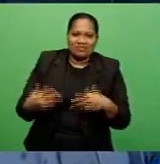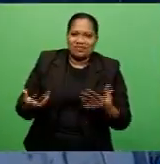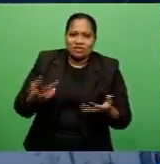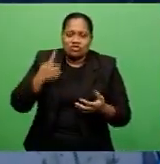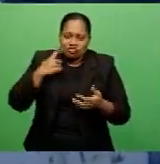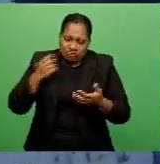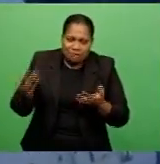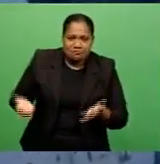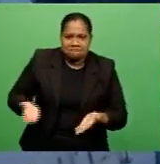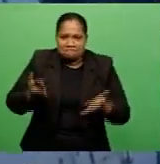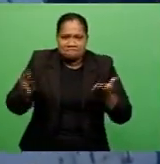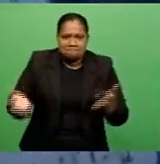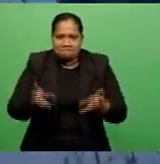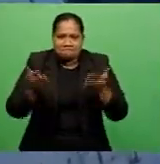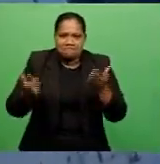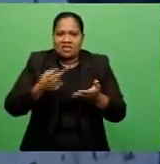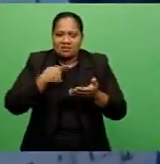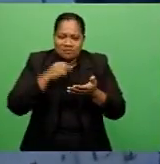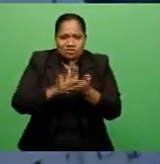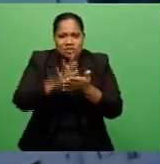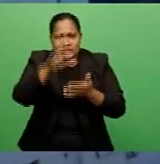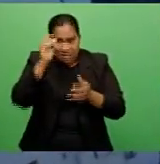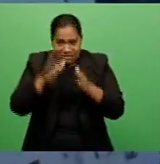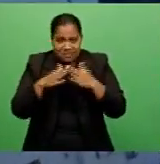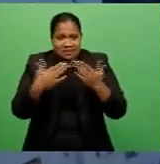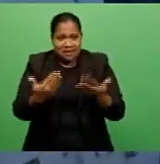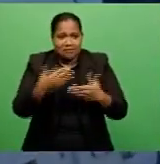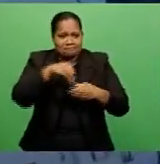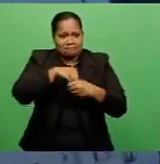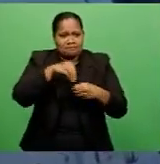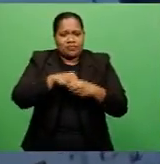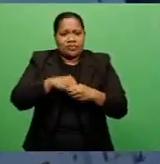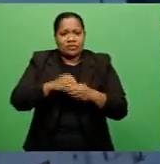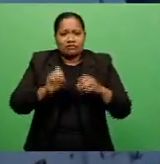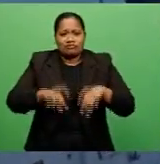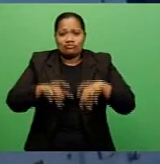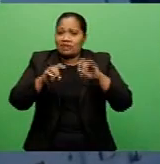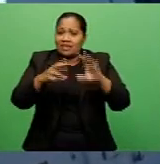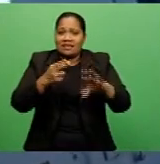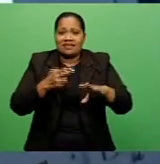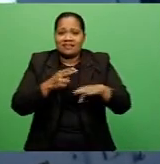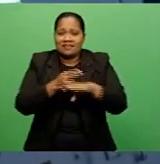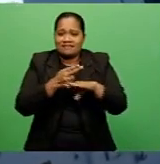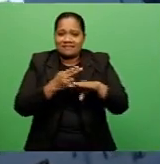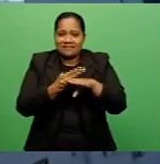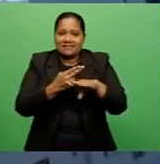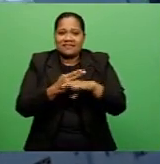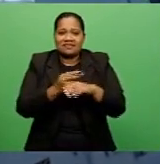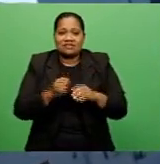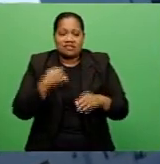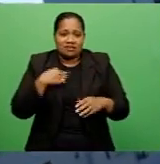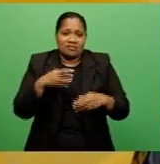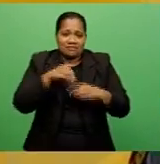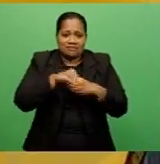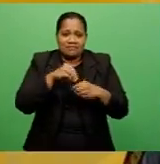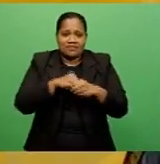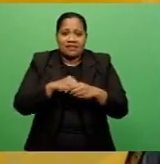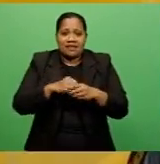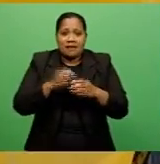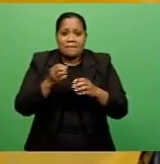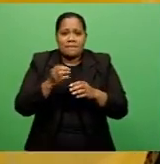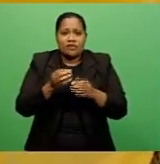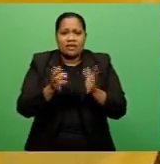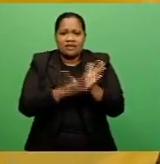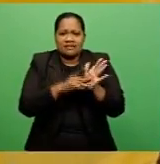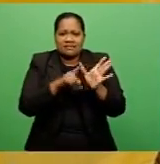push through and get me educated. As of now, I'm in the Royal Australian Navy. I'm part of the marine engineering sector. My job on HMS